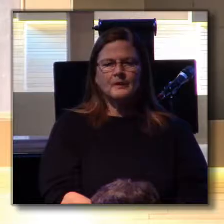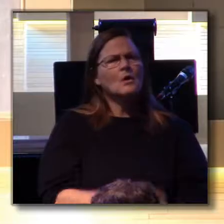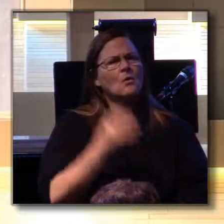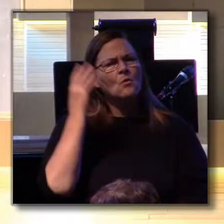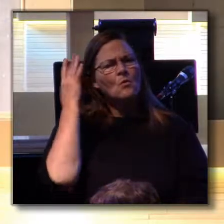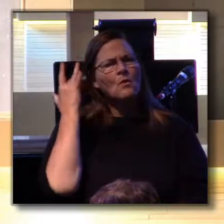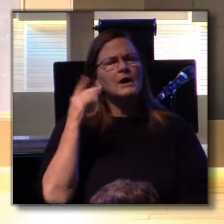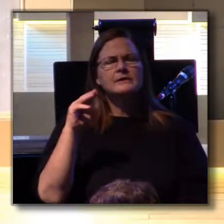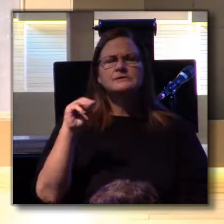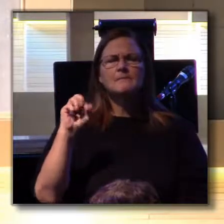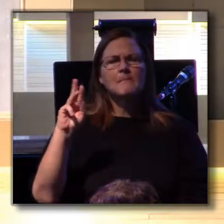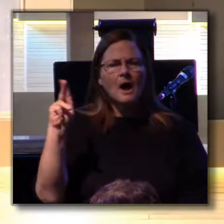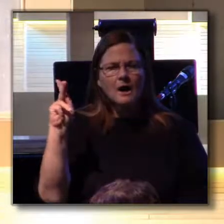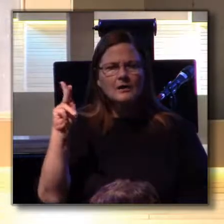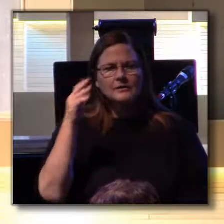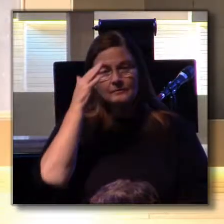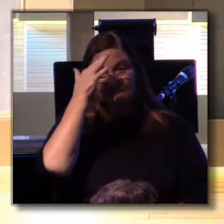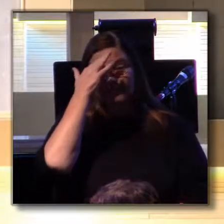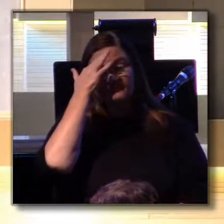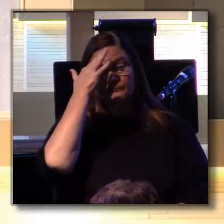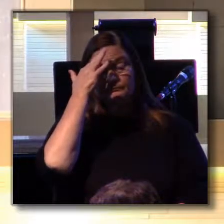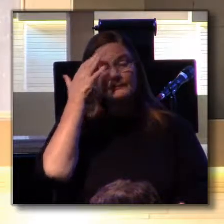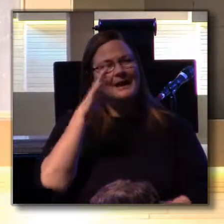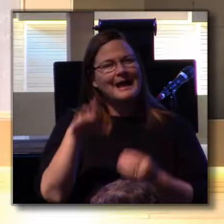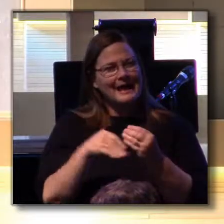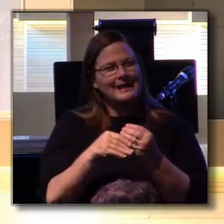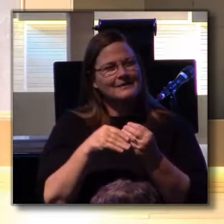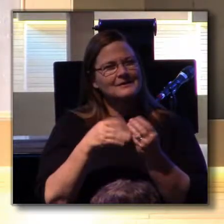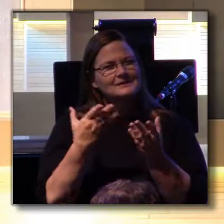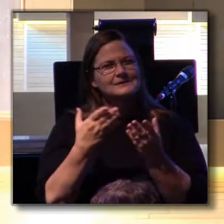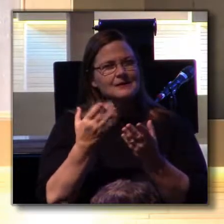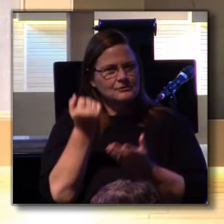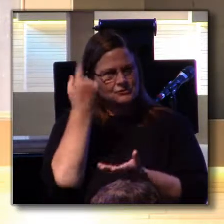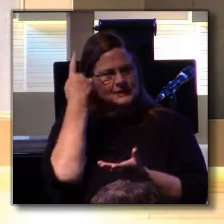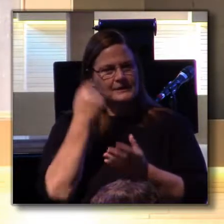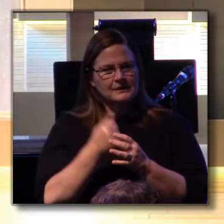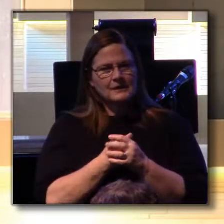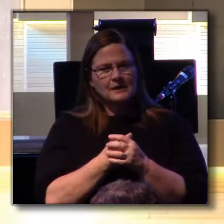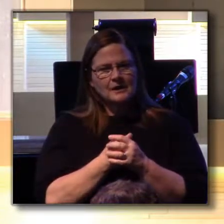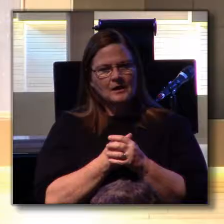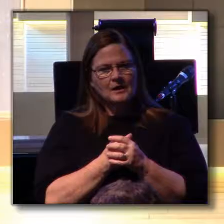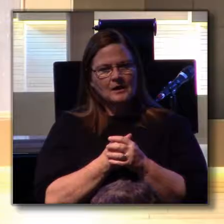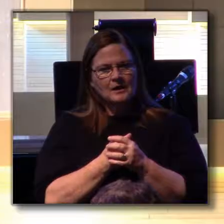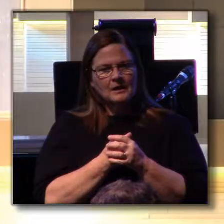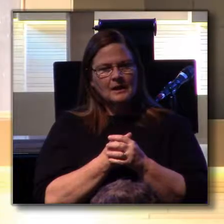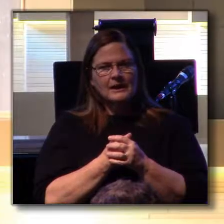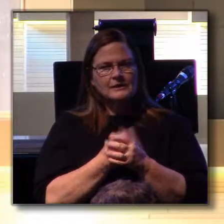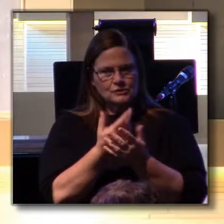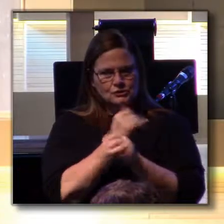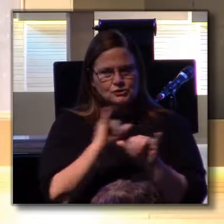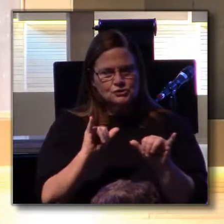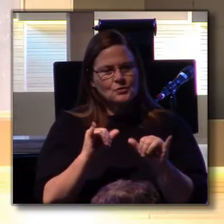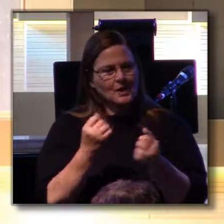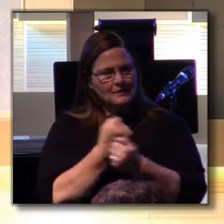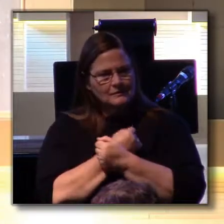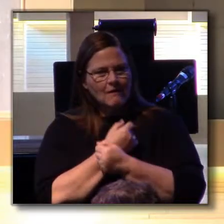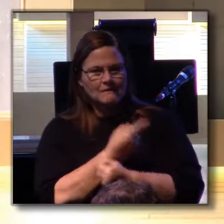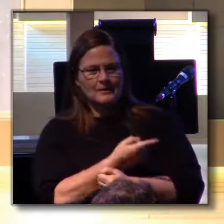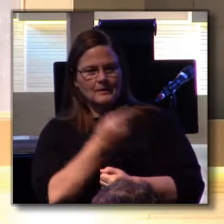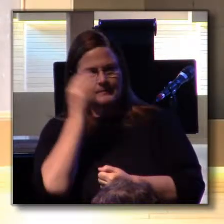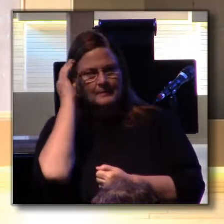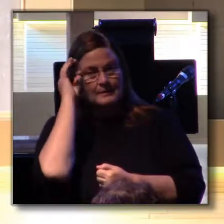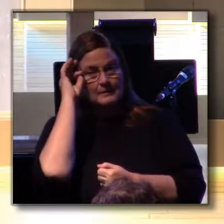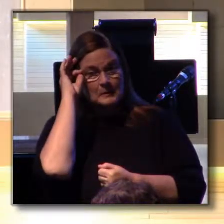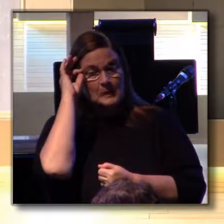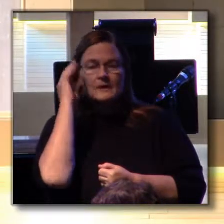Mark give us this insight? Why does he report, "And Yeshua loved him"? It's the only place in the Gospel of Mark where it says,